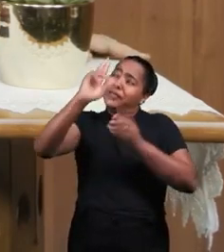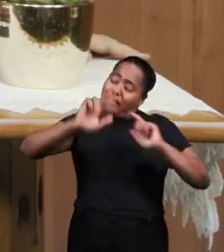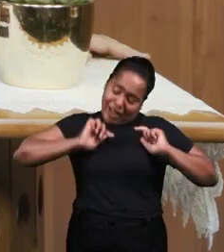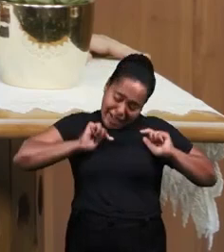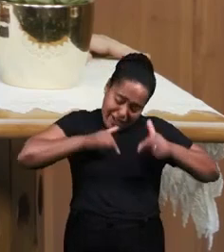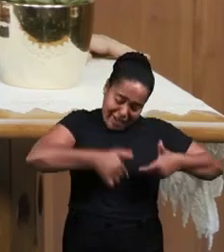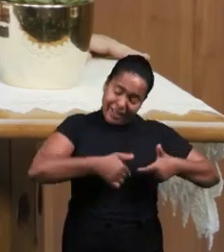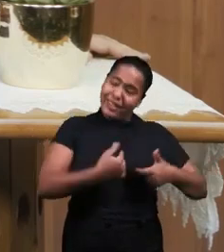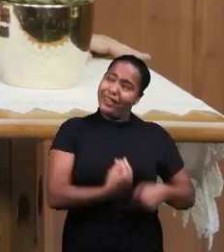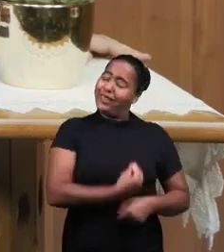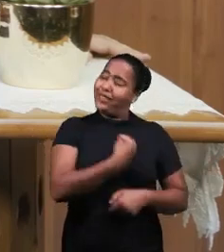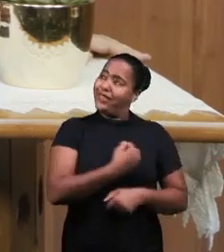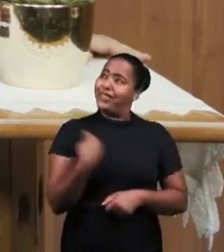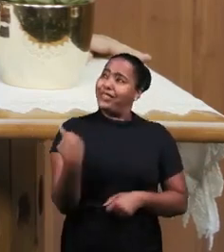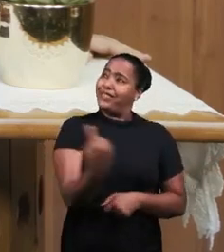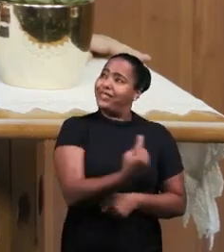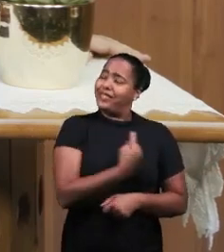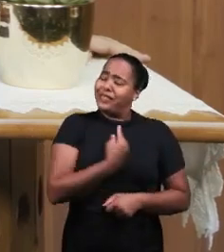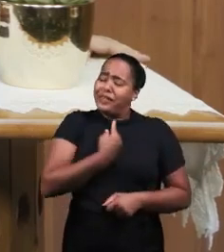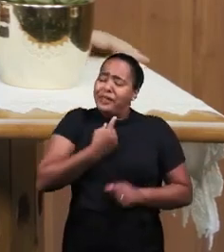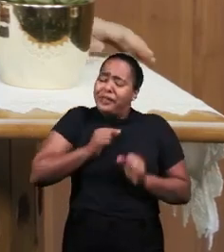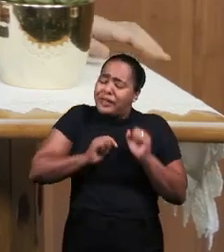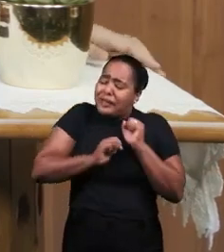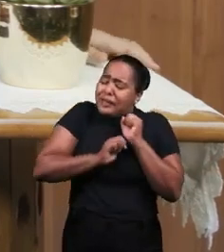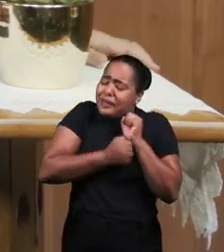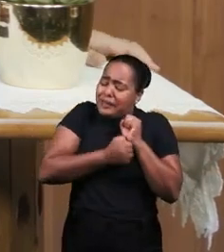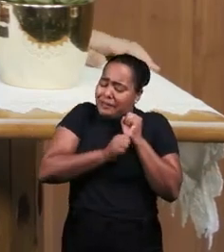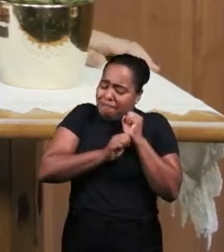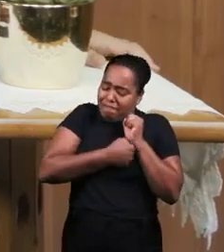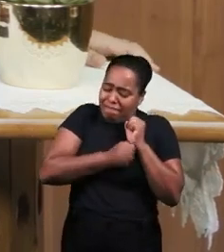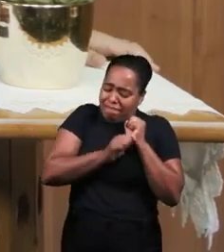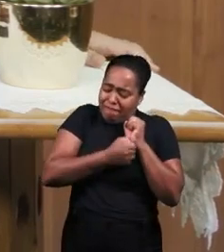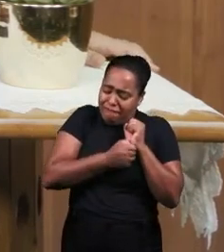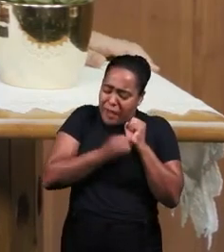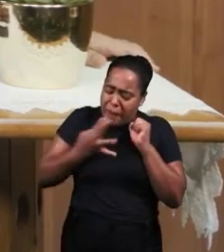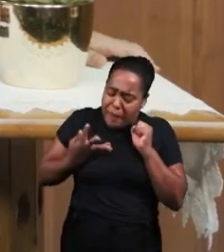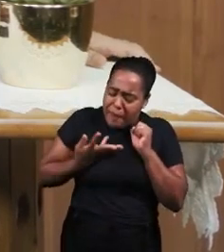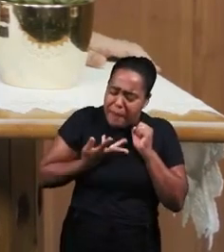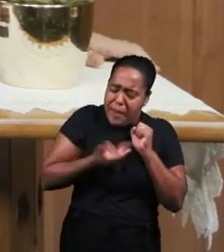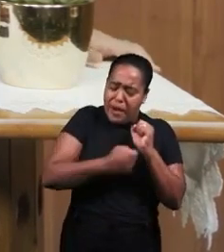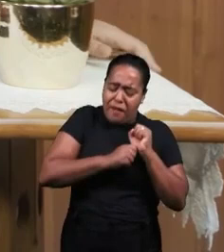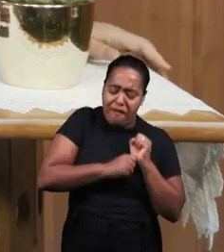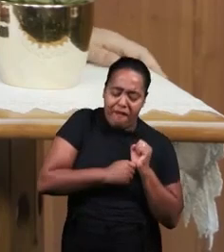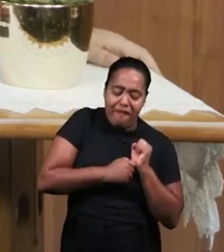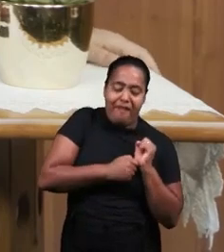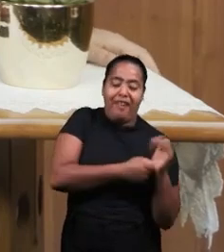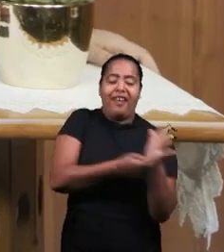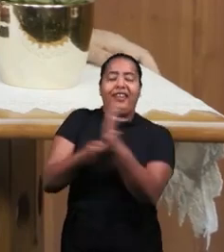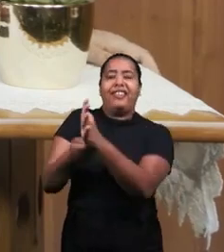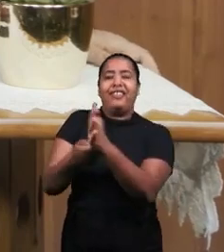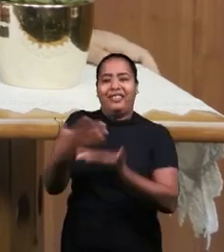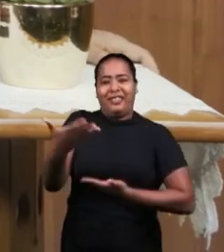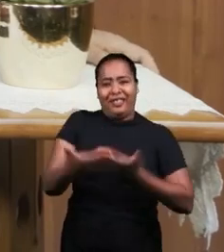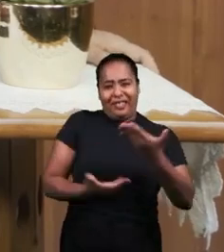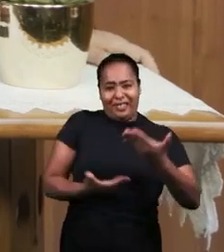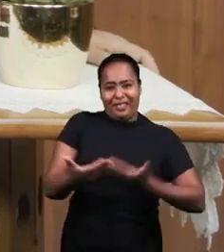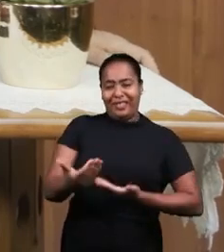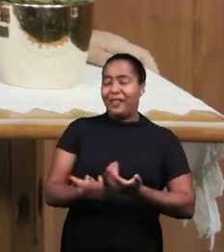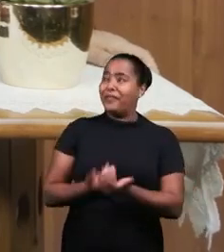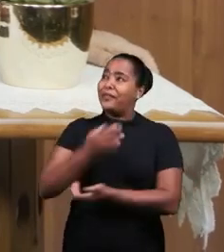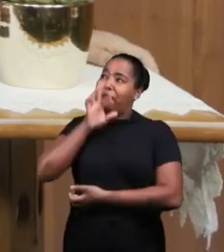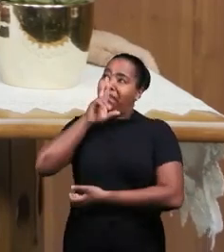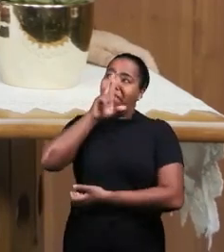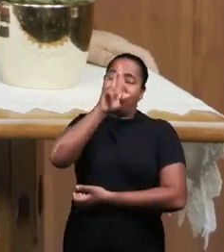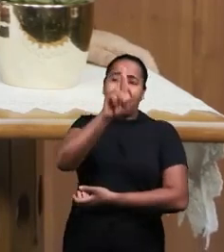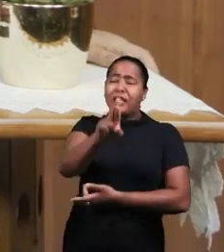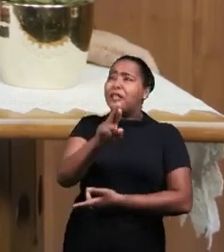the marvelous way that you act in our lives, for this secret, this enigma, this riddle that was revealed to your church,